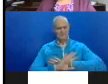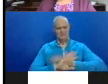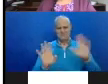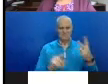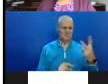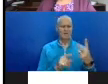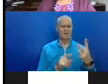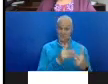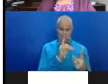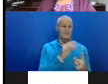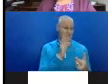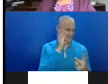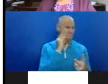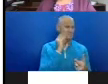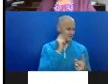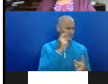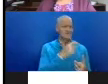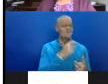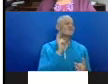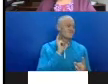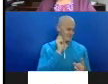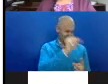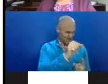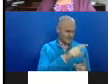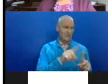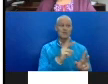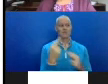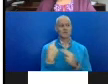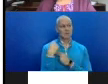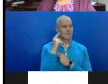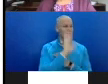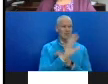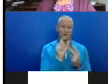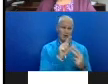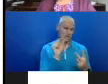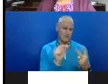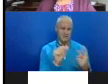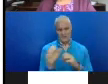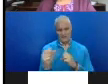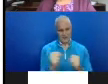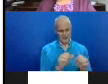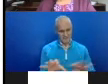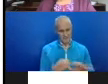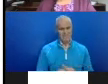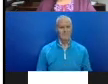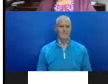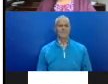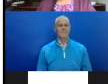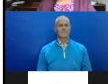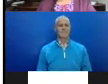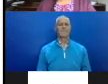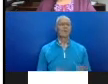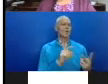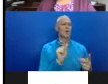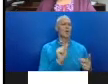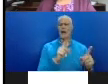place where they can also acknowledge they're responsible for their choices. Or some guys also come in with the idea of only being